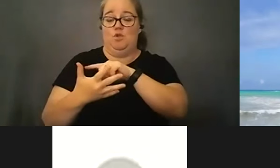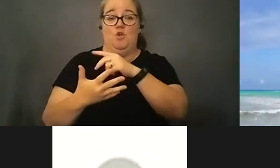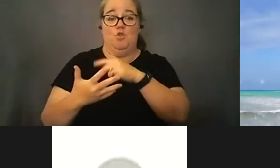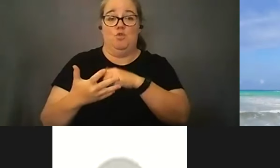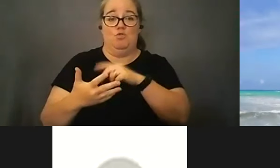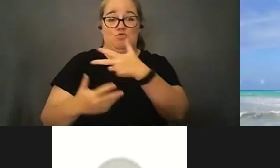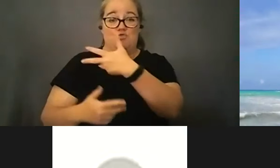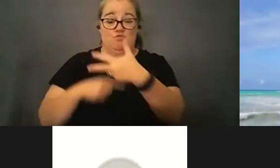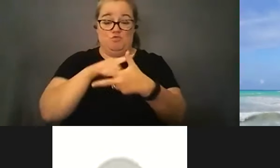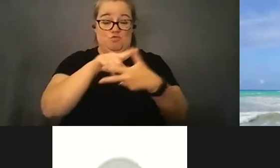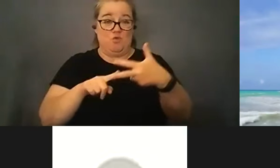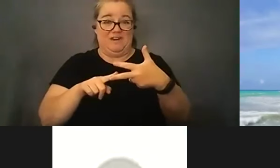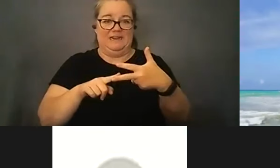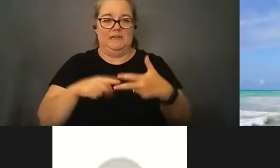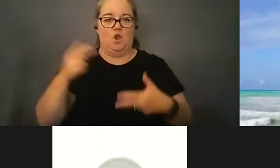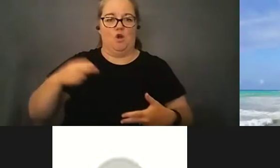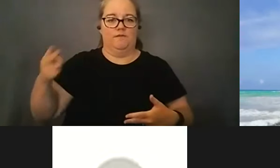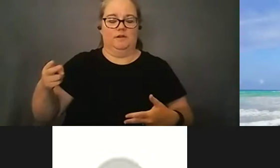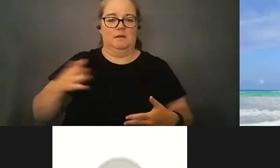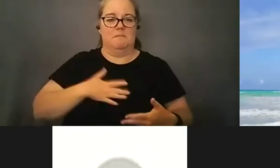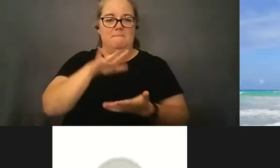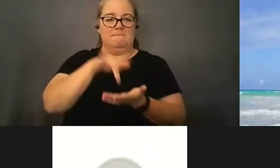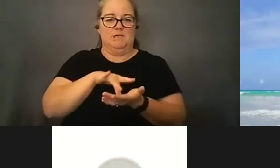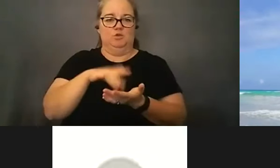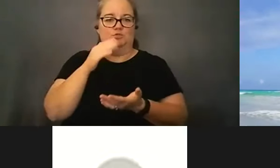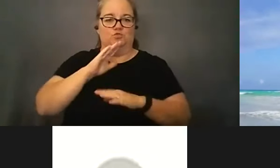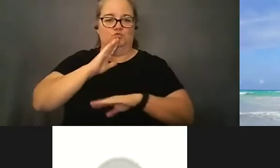my middle daughter.